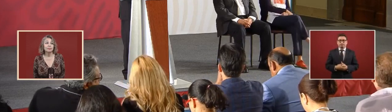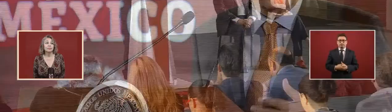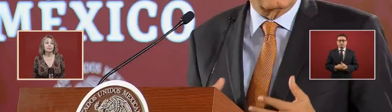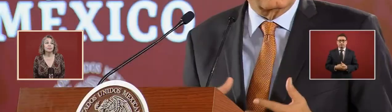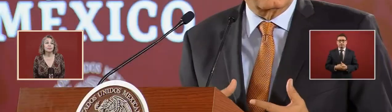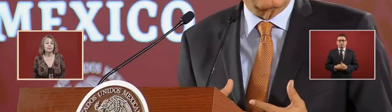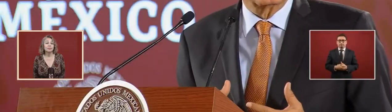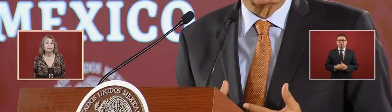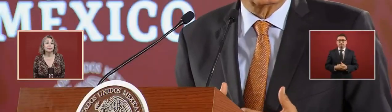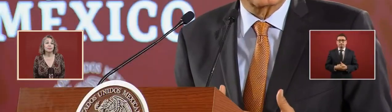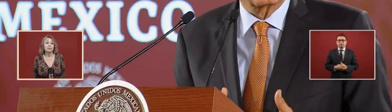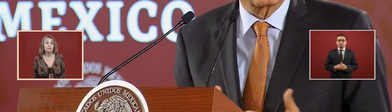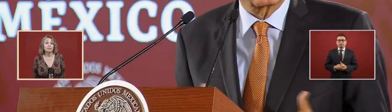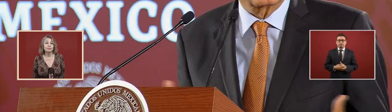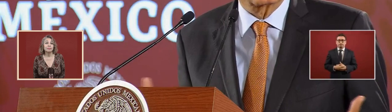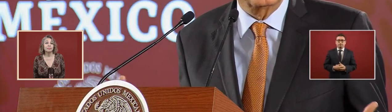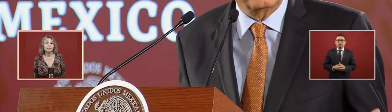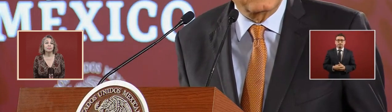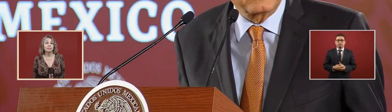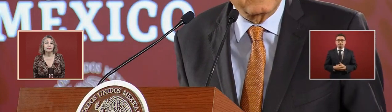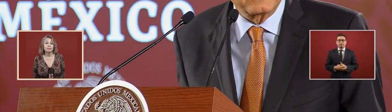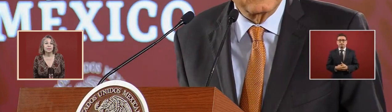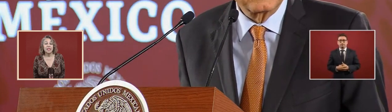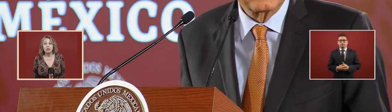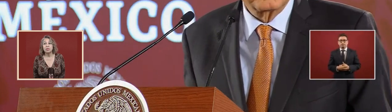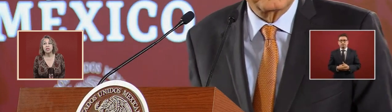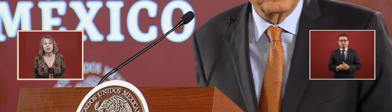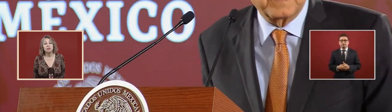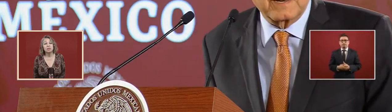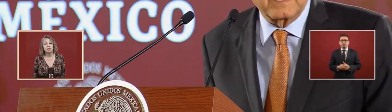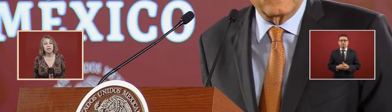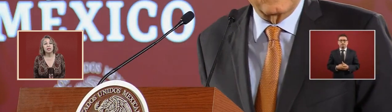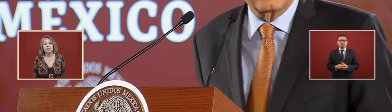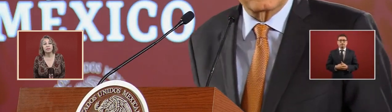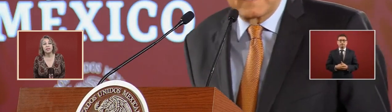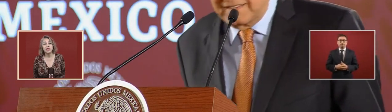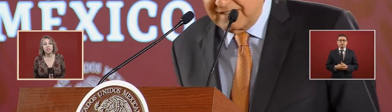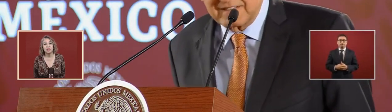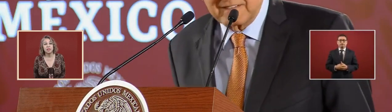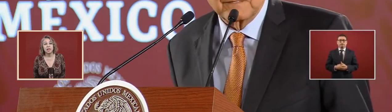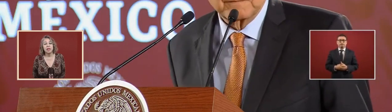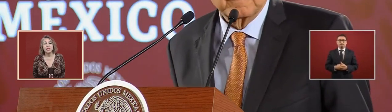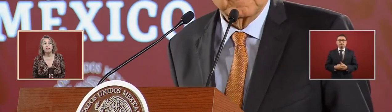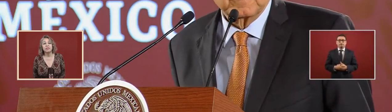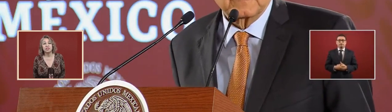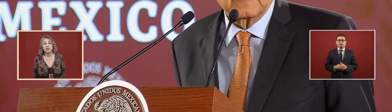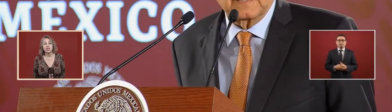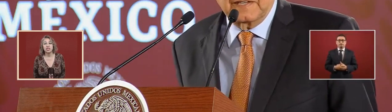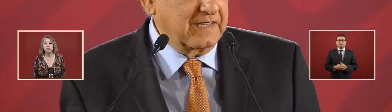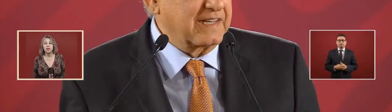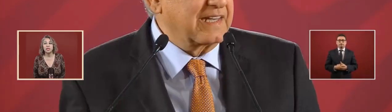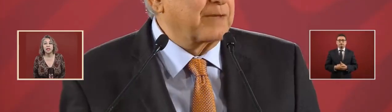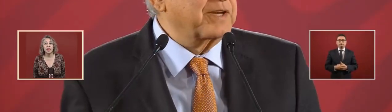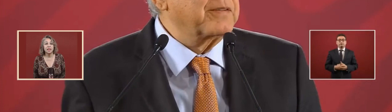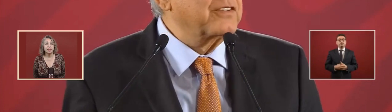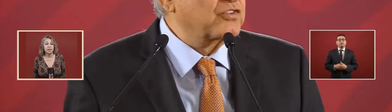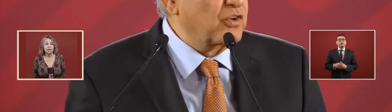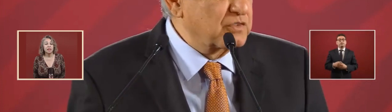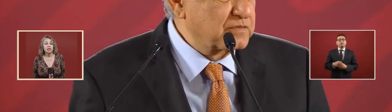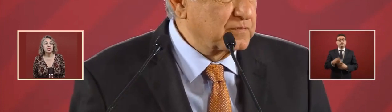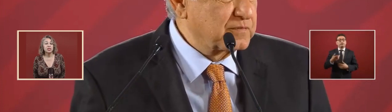no había infraestructura suficiente, there was no not sufficient infrastructure to